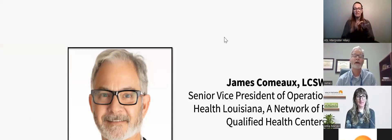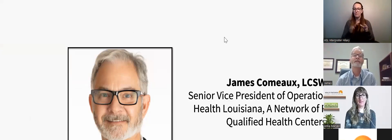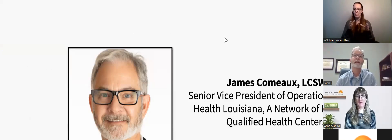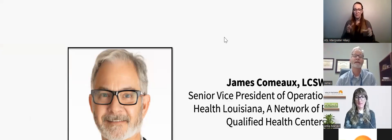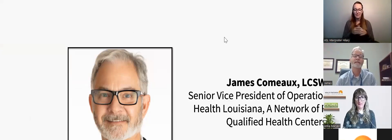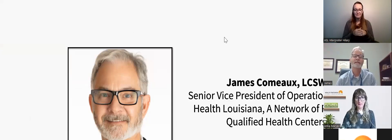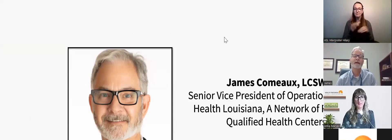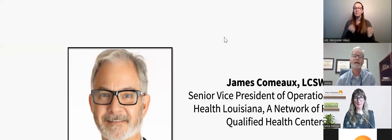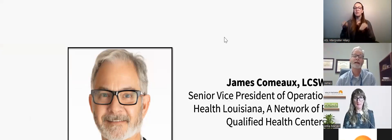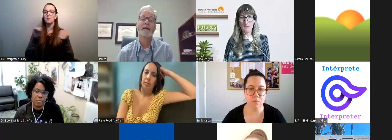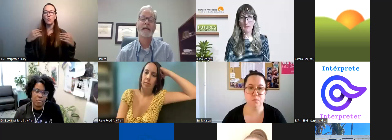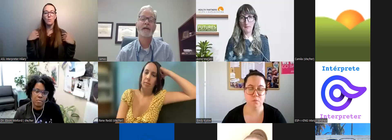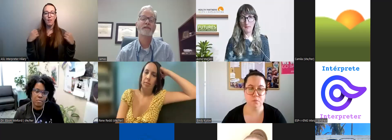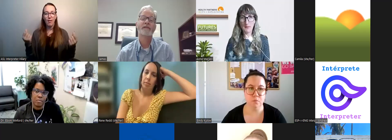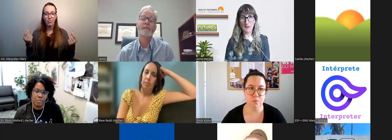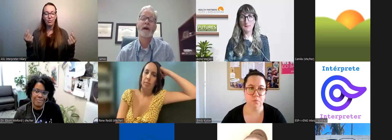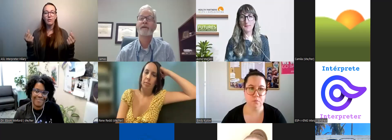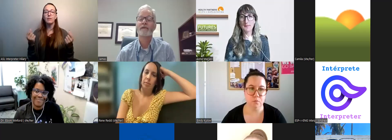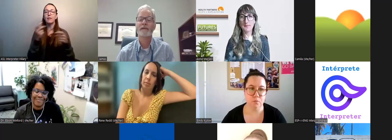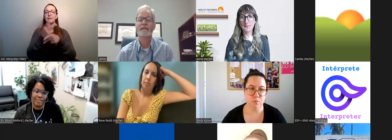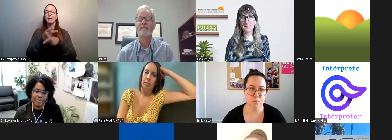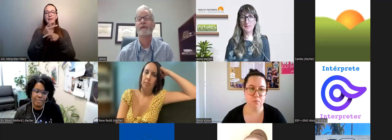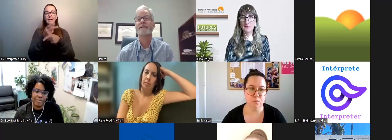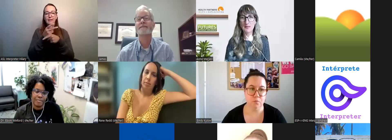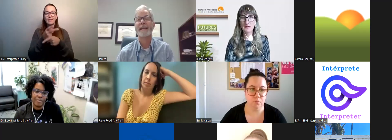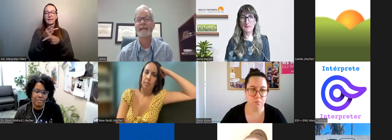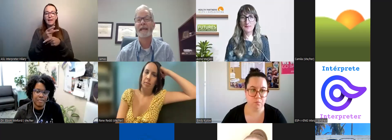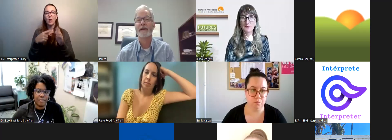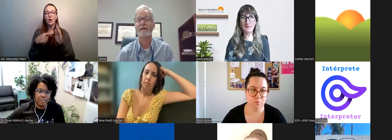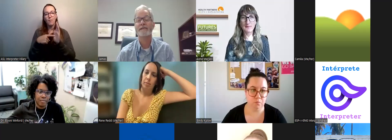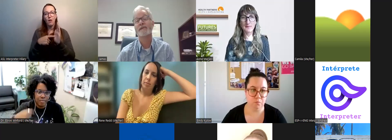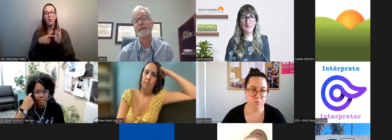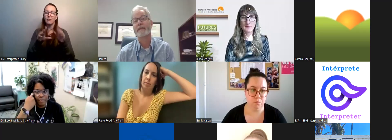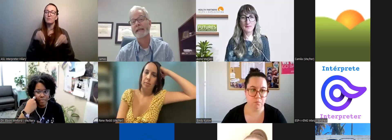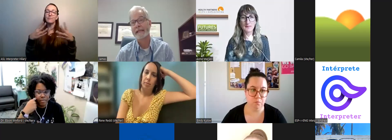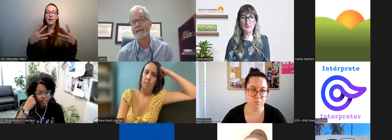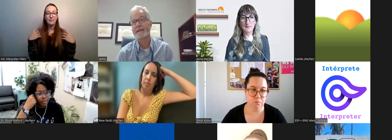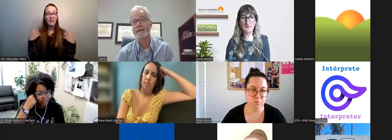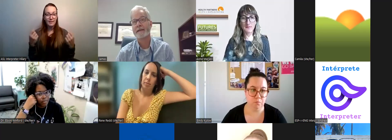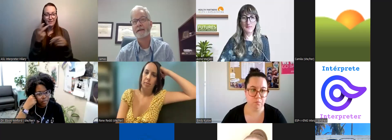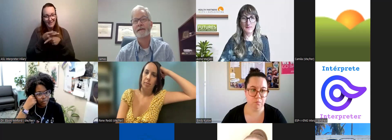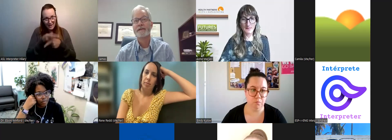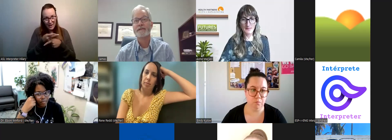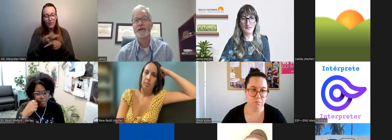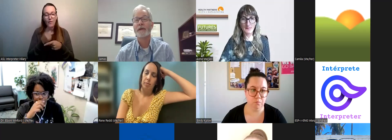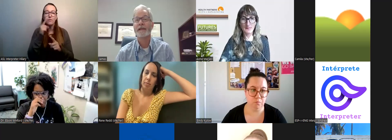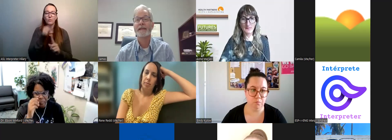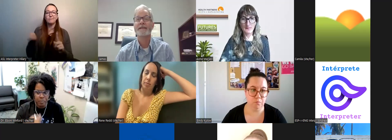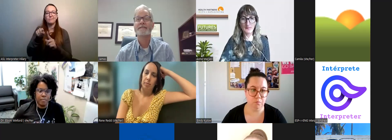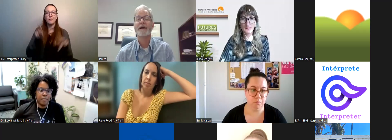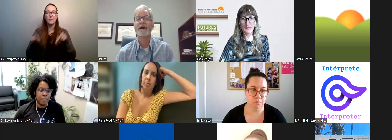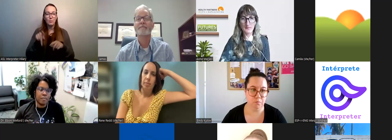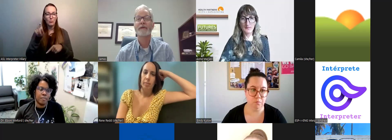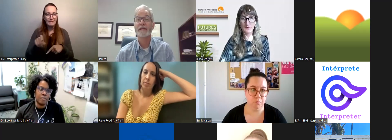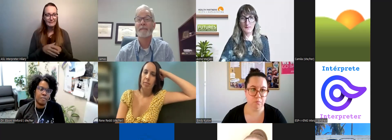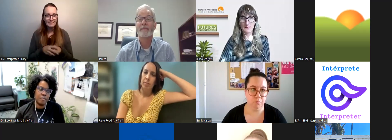mobile healthcare is a care delivery model that brings that care to the people that need it. So it